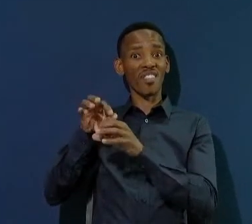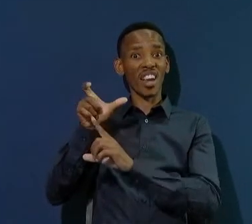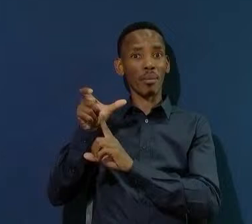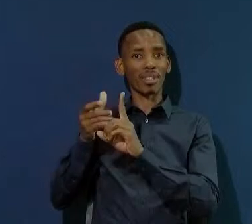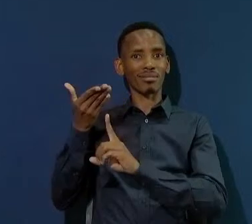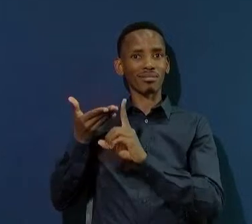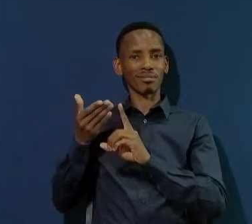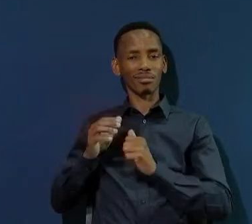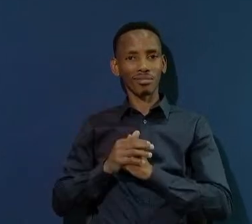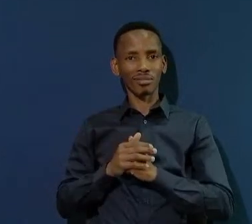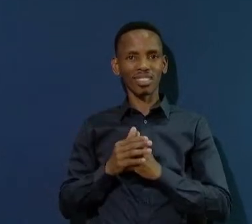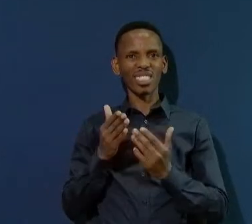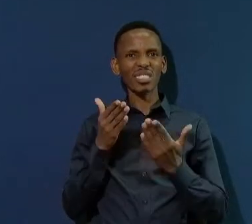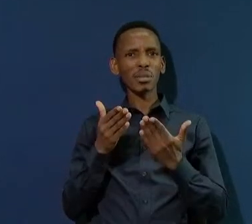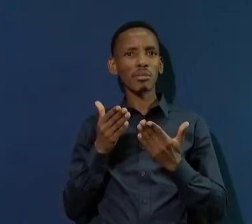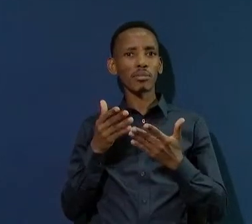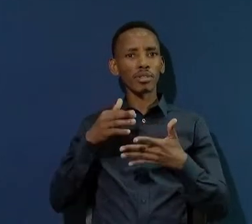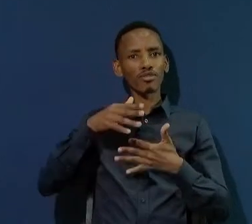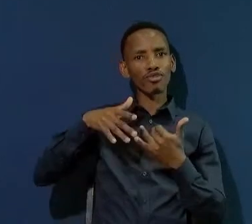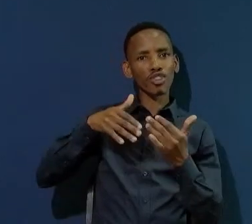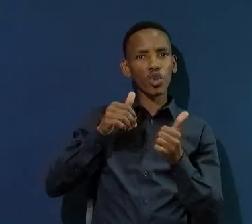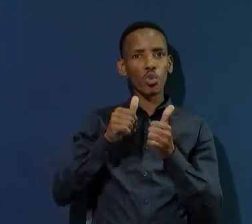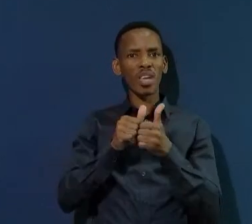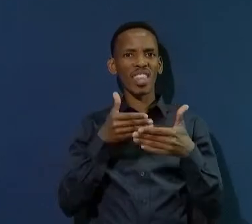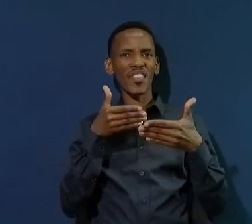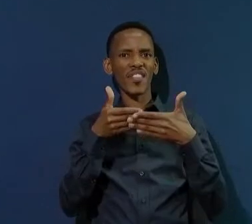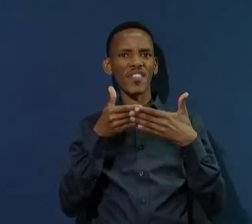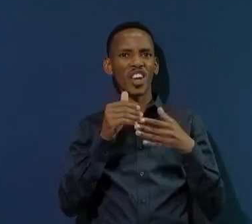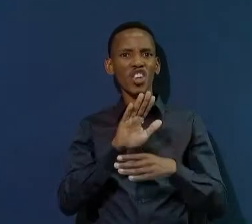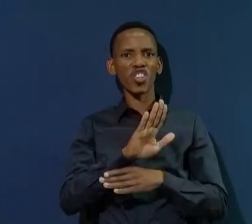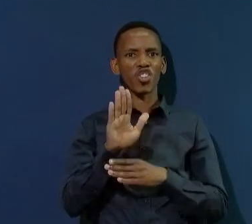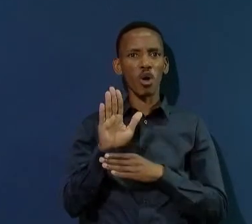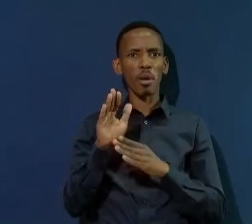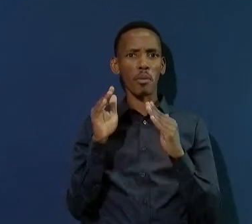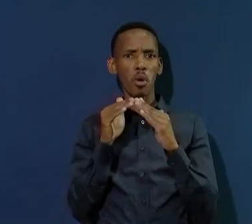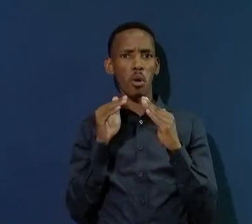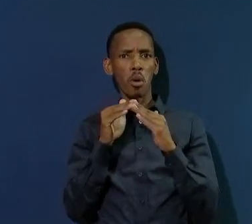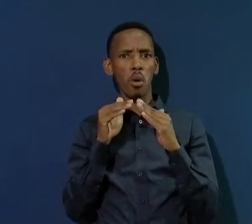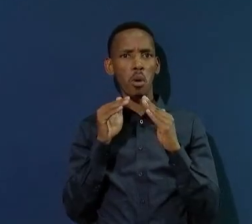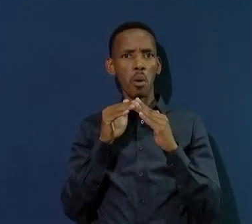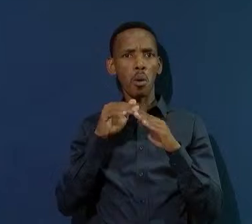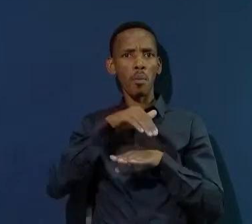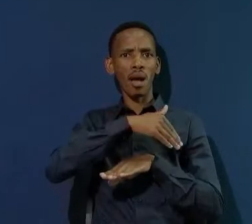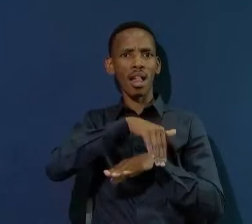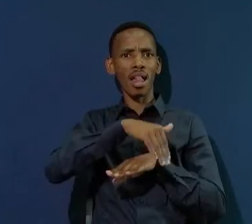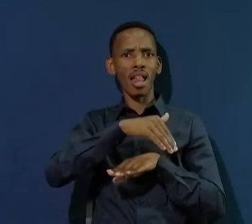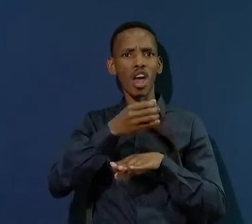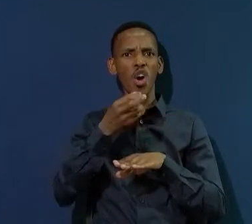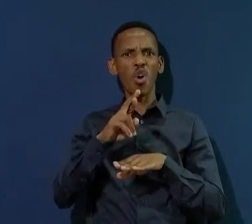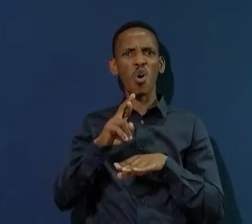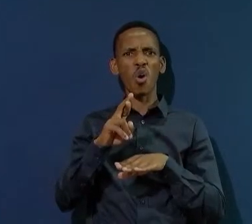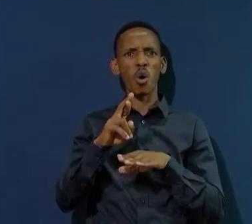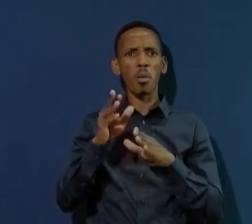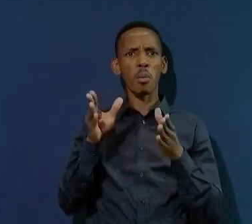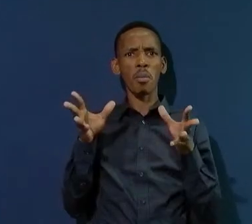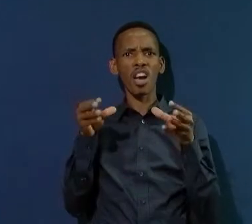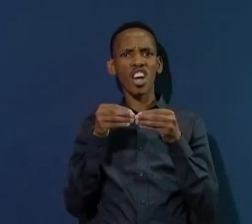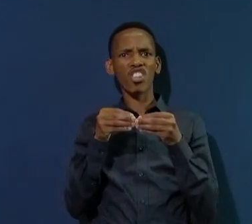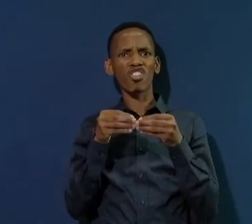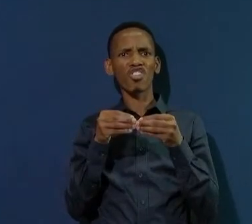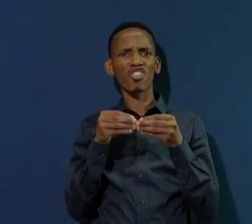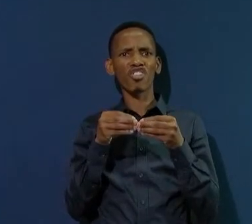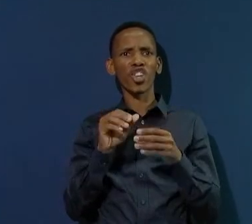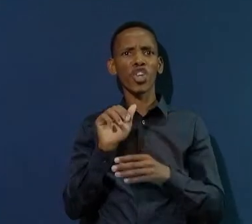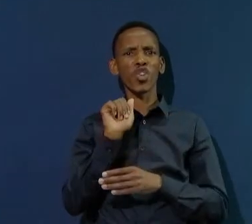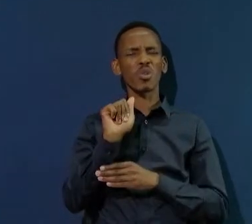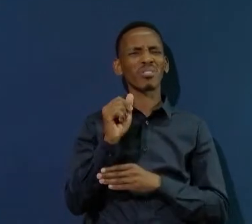bua le ditsala tsa gago baagisanyi ba lwapa la gago gongwe masika ditsala ba tlhaloganya go le